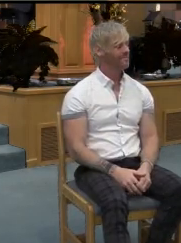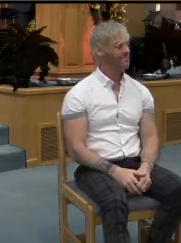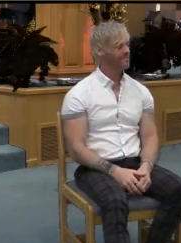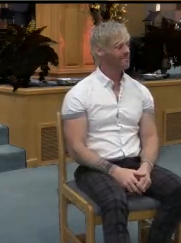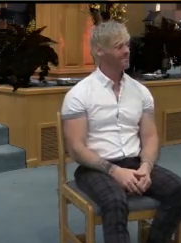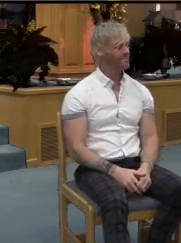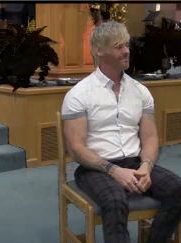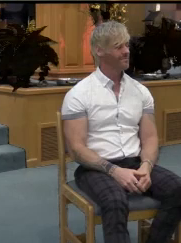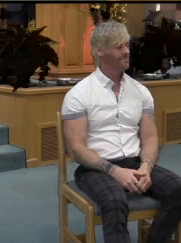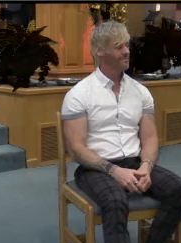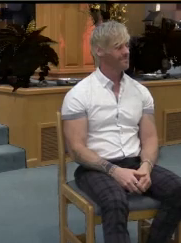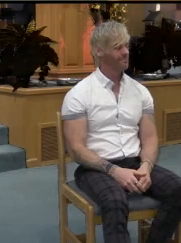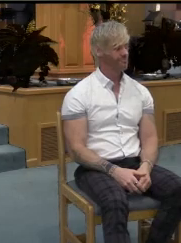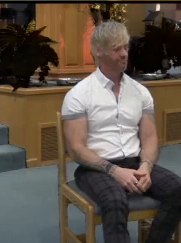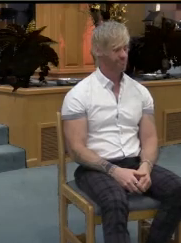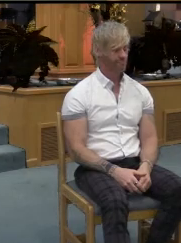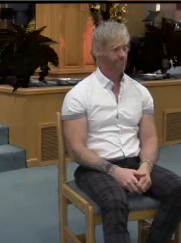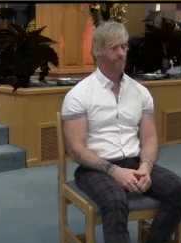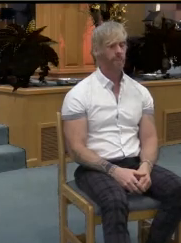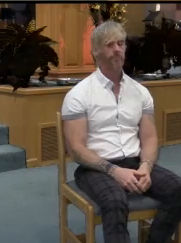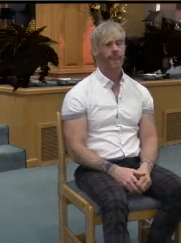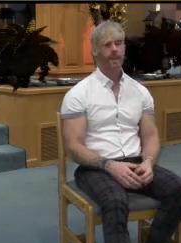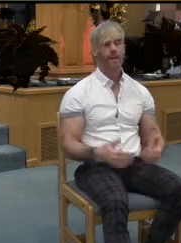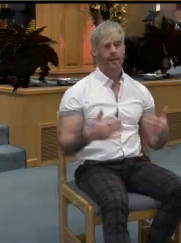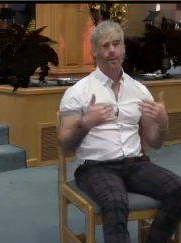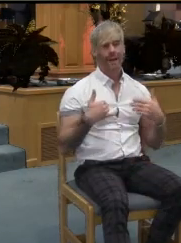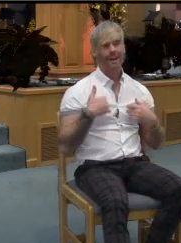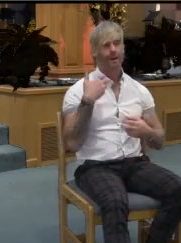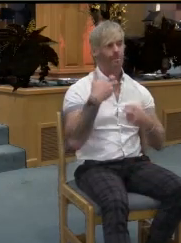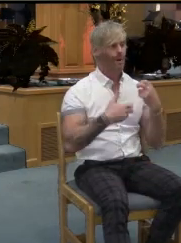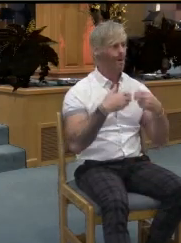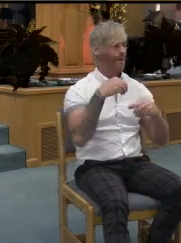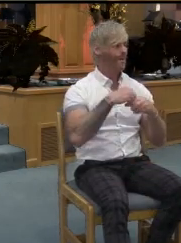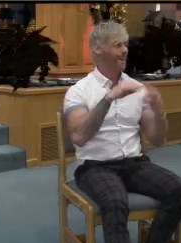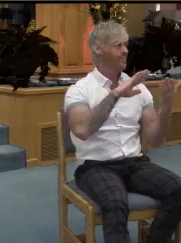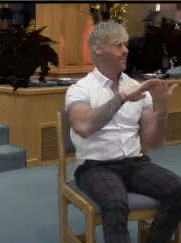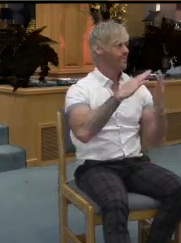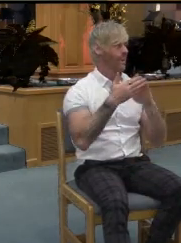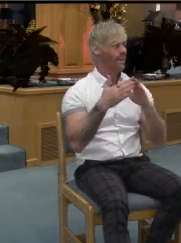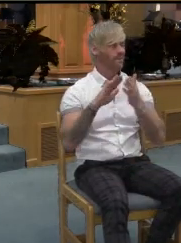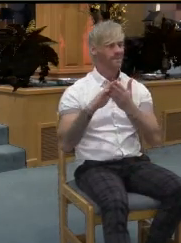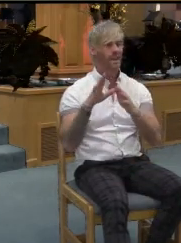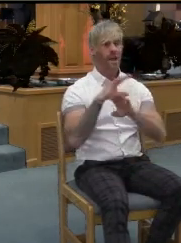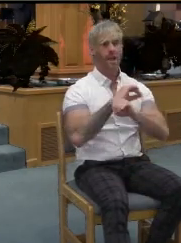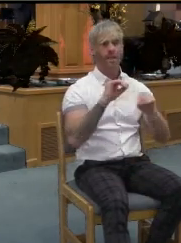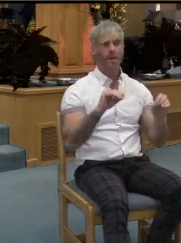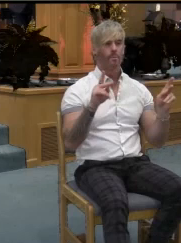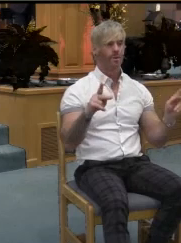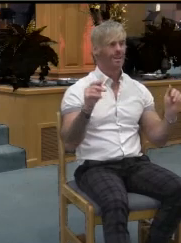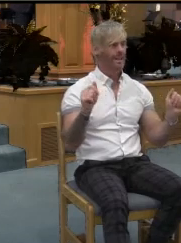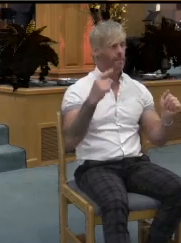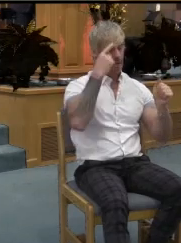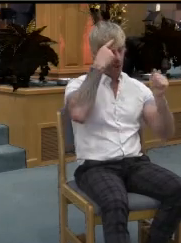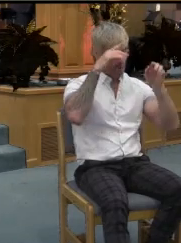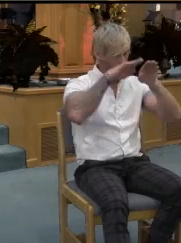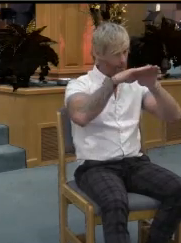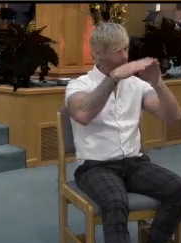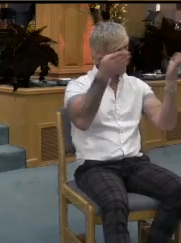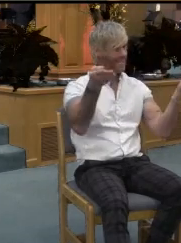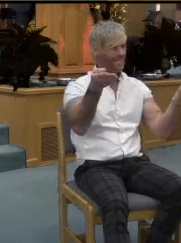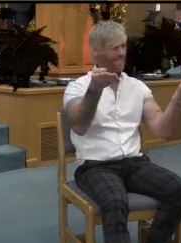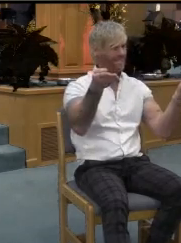ideas and beliefs. See, that's the problem in our society when everybody's arguing is because nobody can be open-minded anymore.